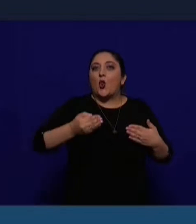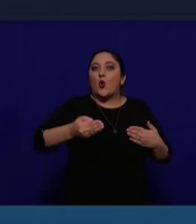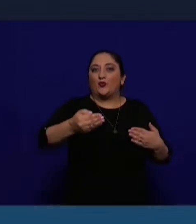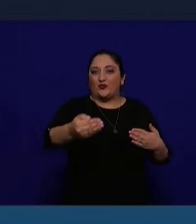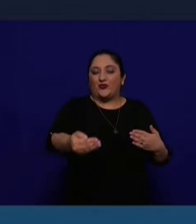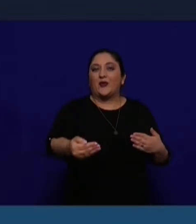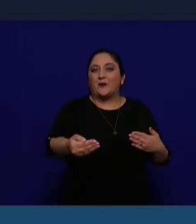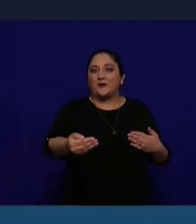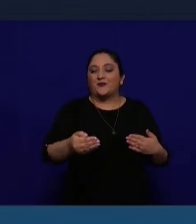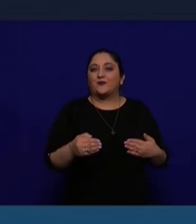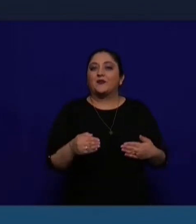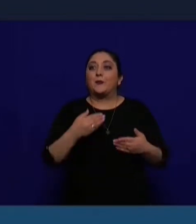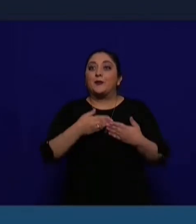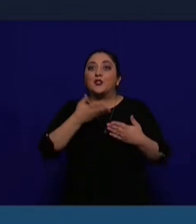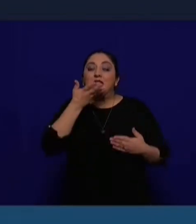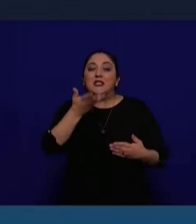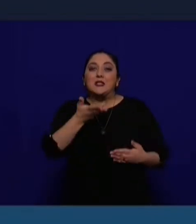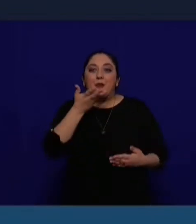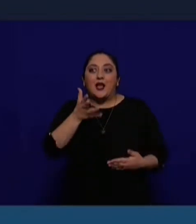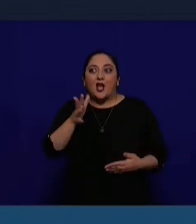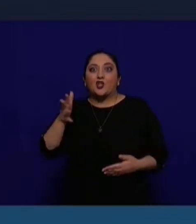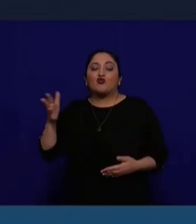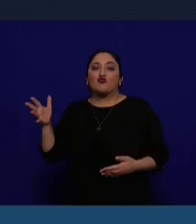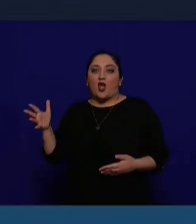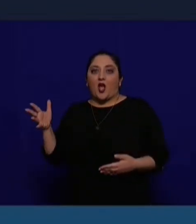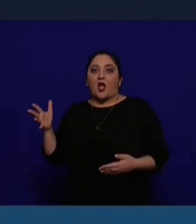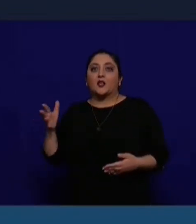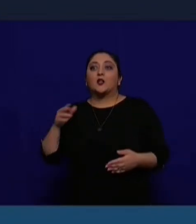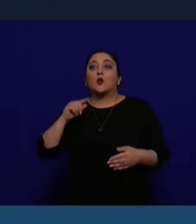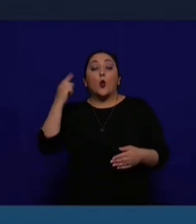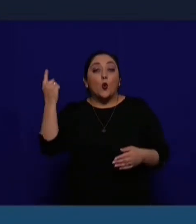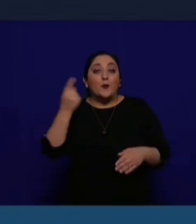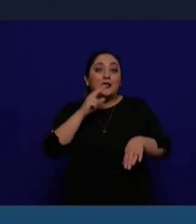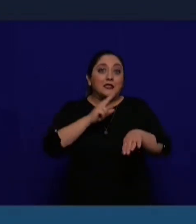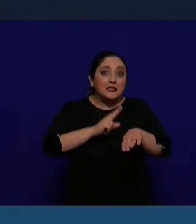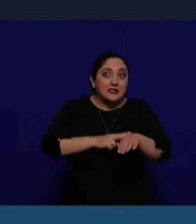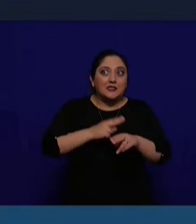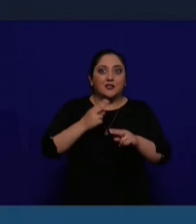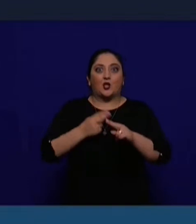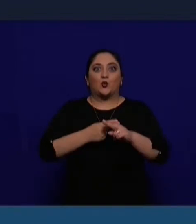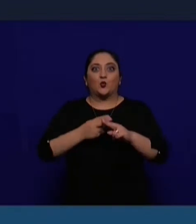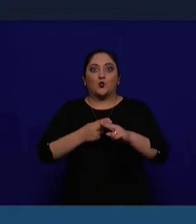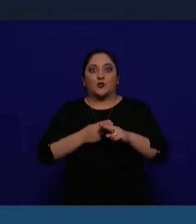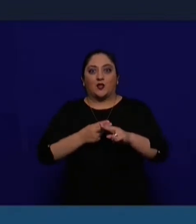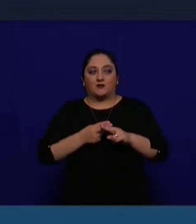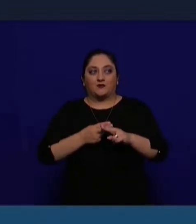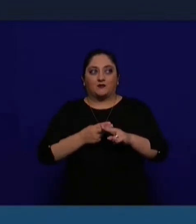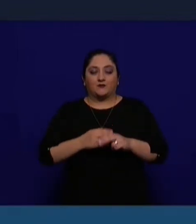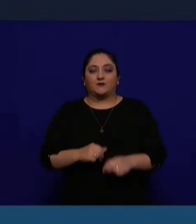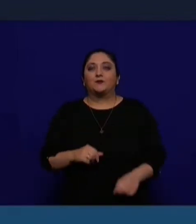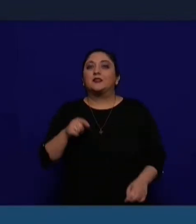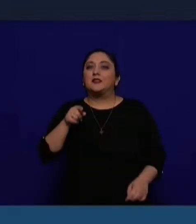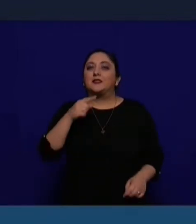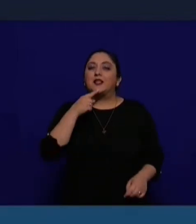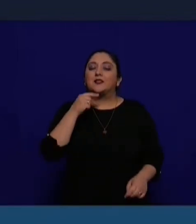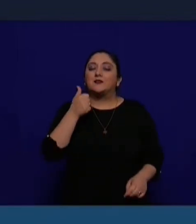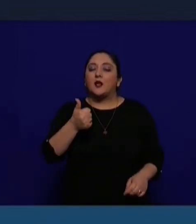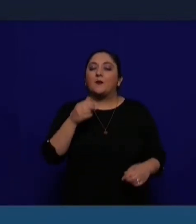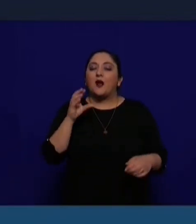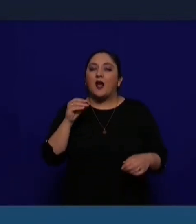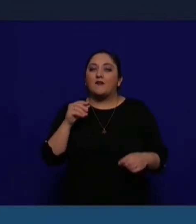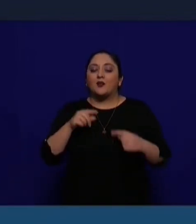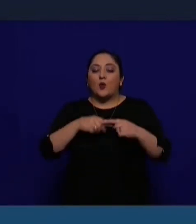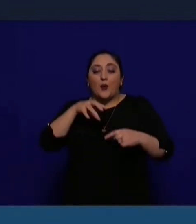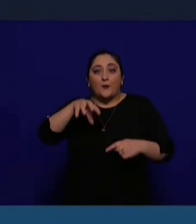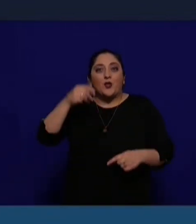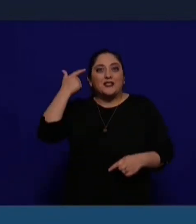mħabbra iktar tard bid-dettalji kollha għal min tapplika u kif u fejn. Semmejt ħafna inti wkoll li